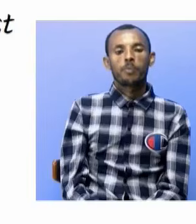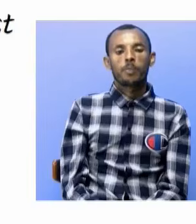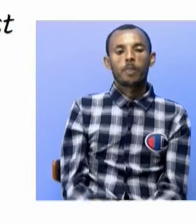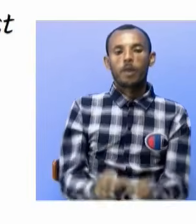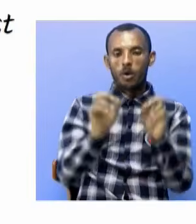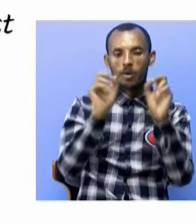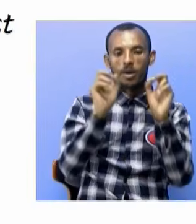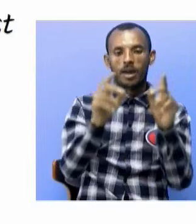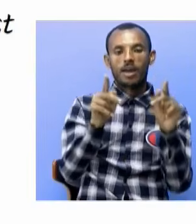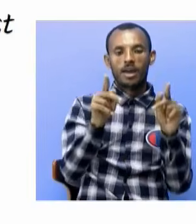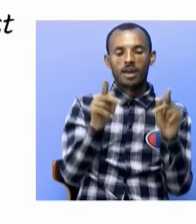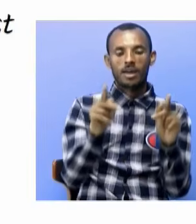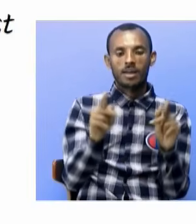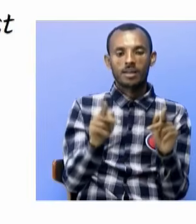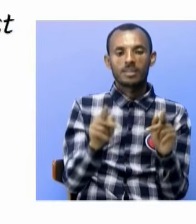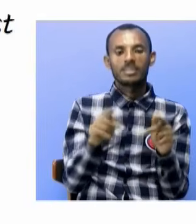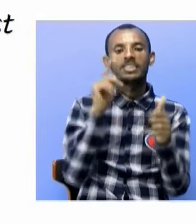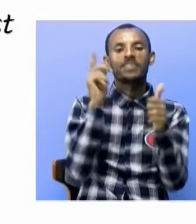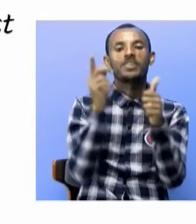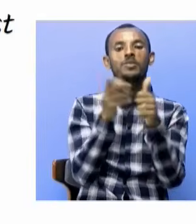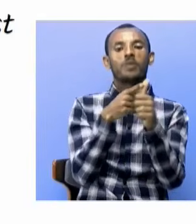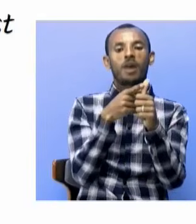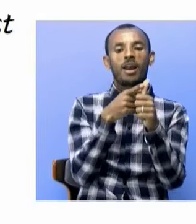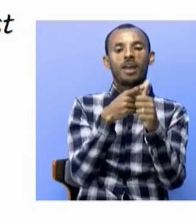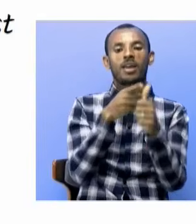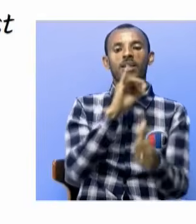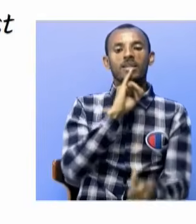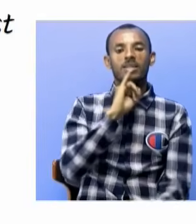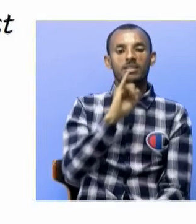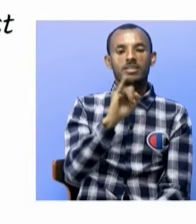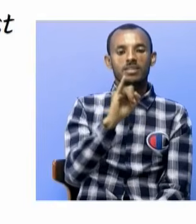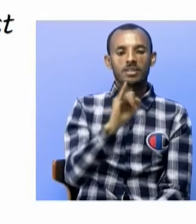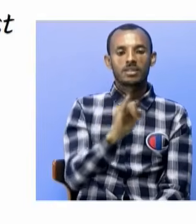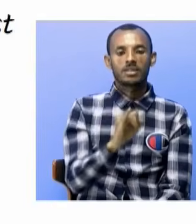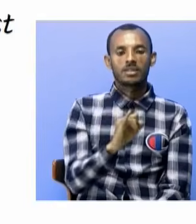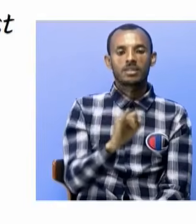Okay, the first one is